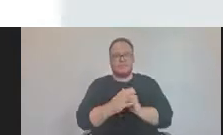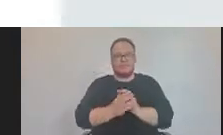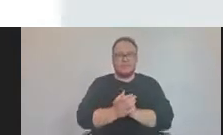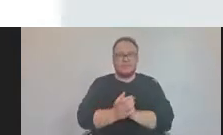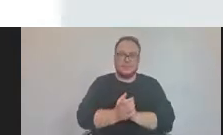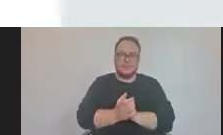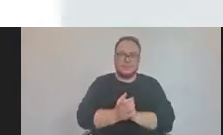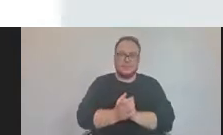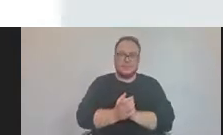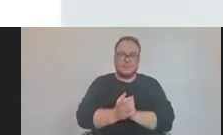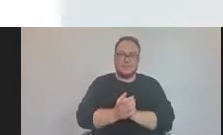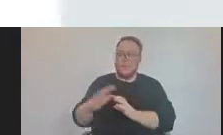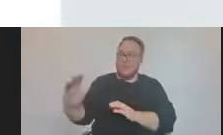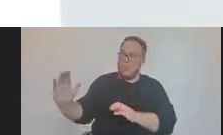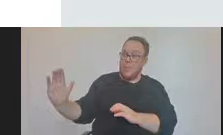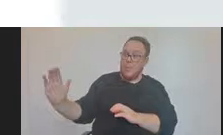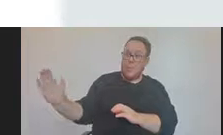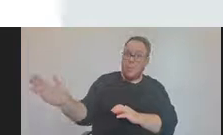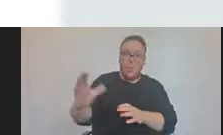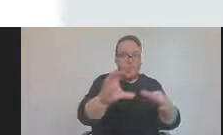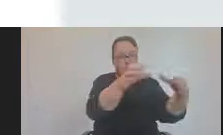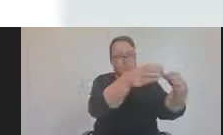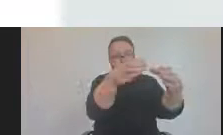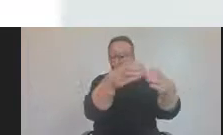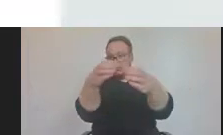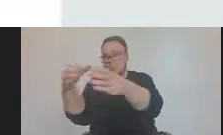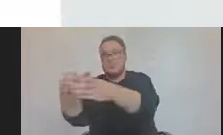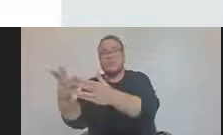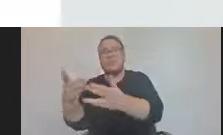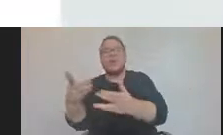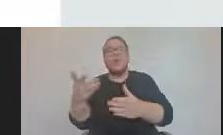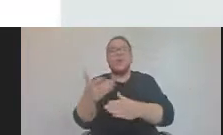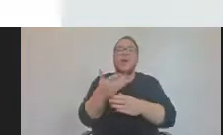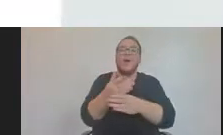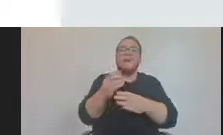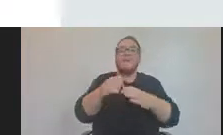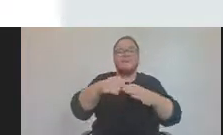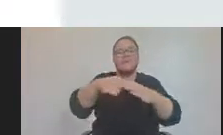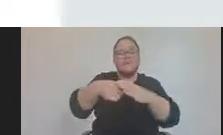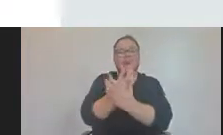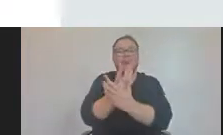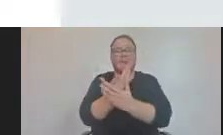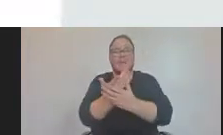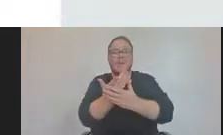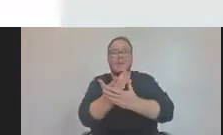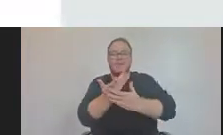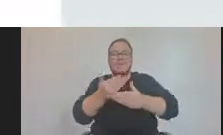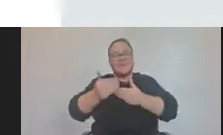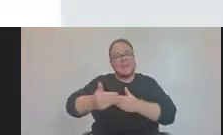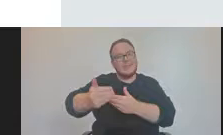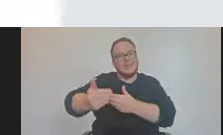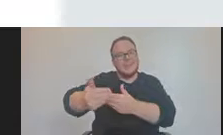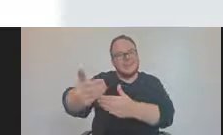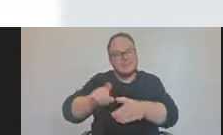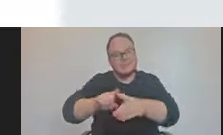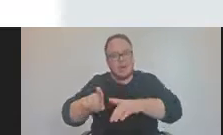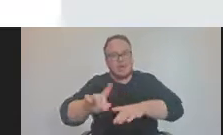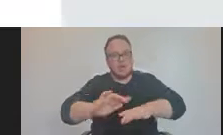all partners working through a series of development sessions to redefine who we are and set ambitious priorities